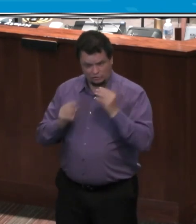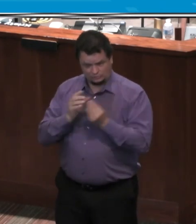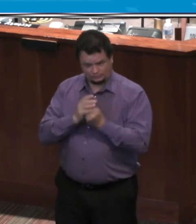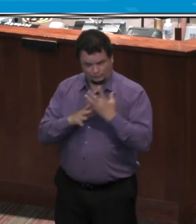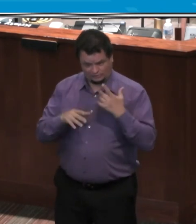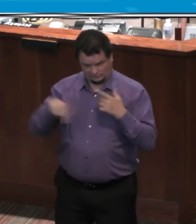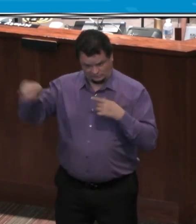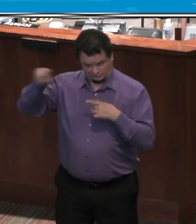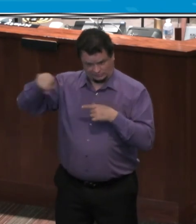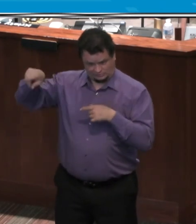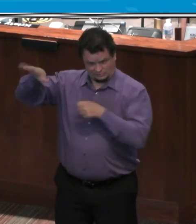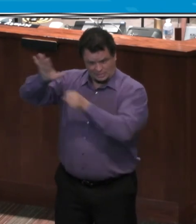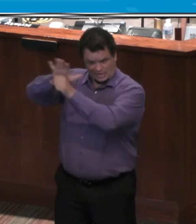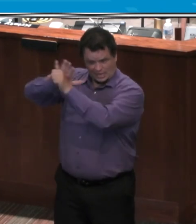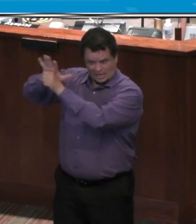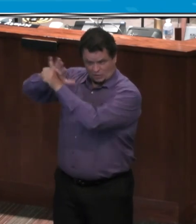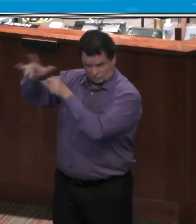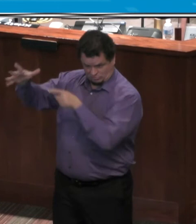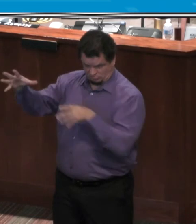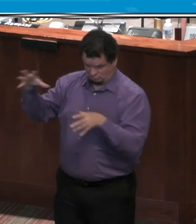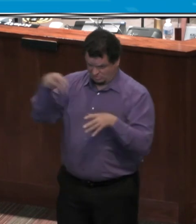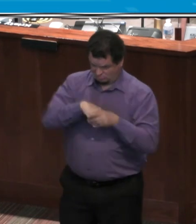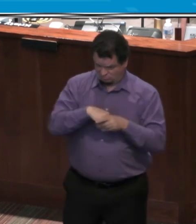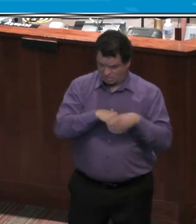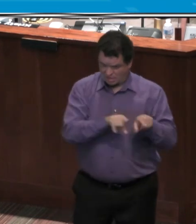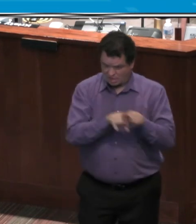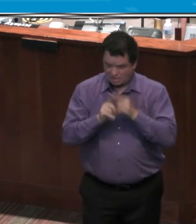So that was my question for Stephen.